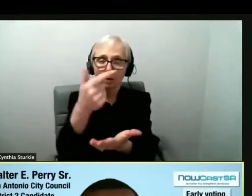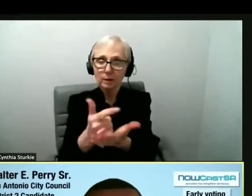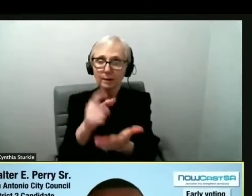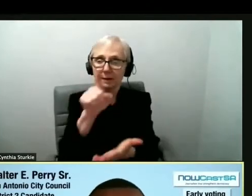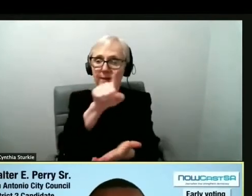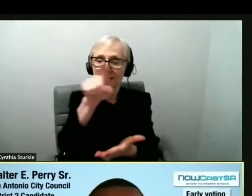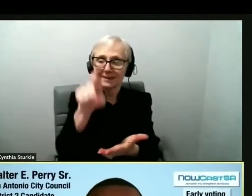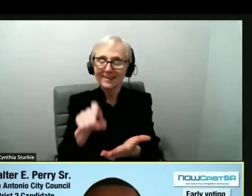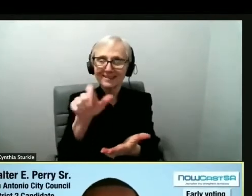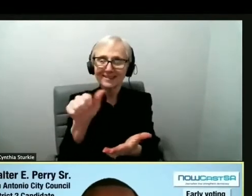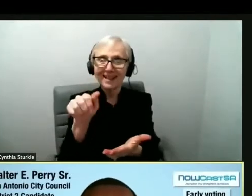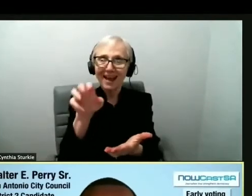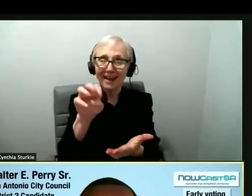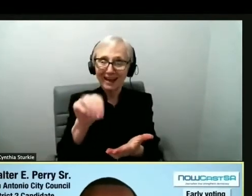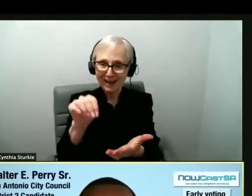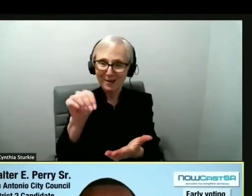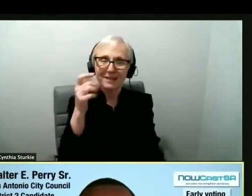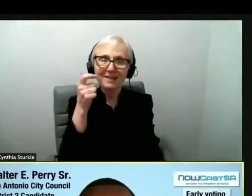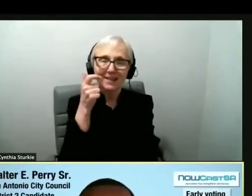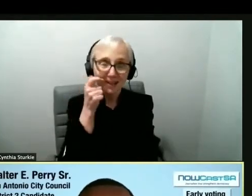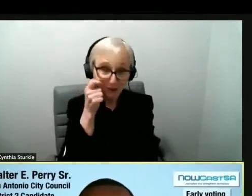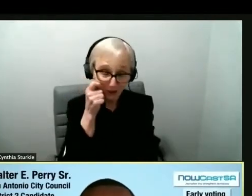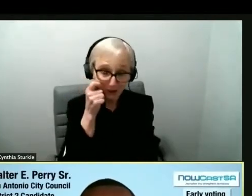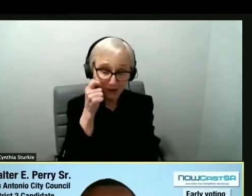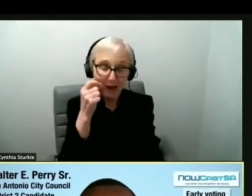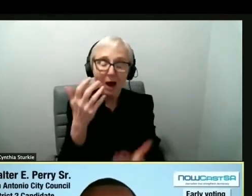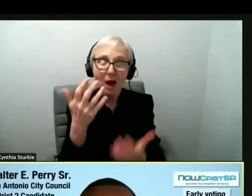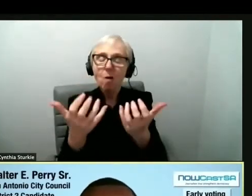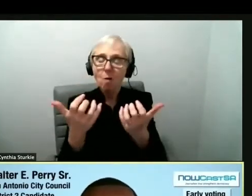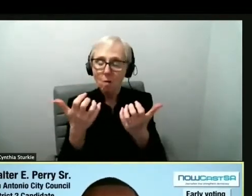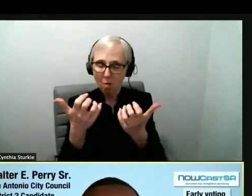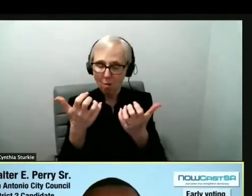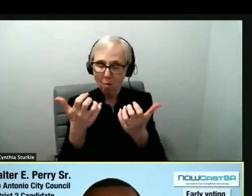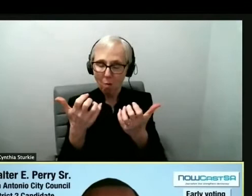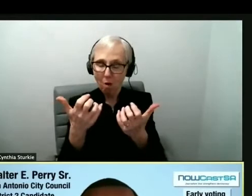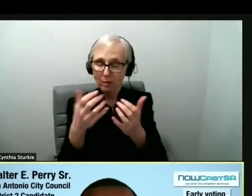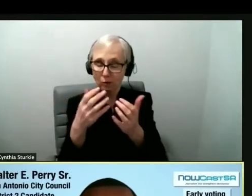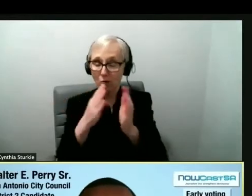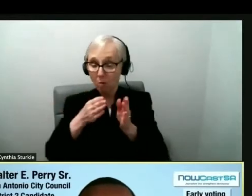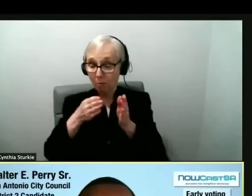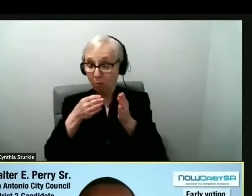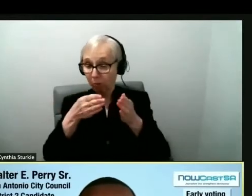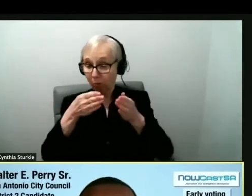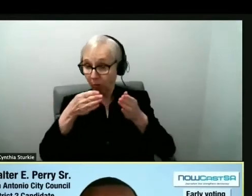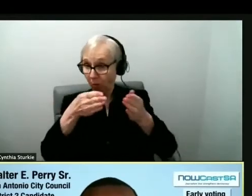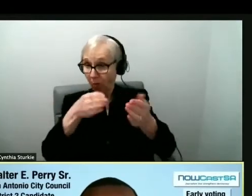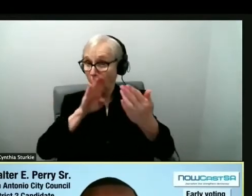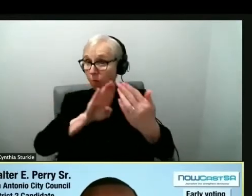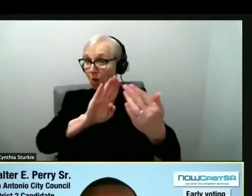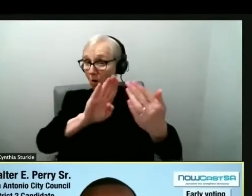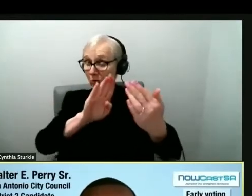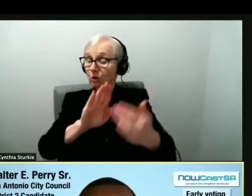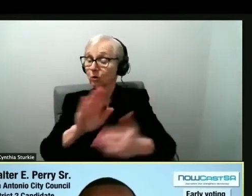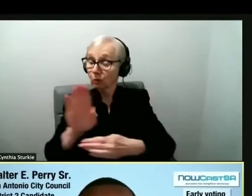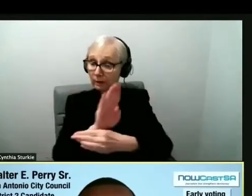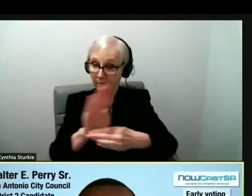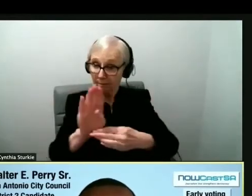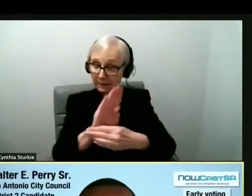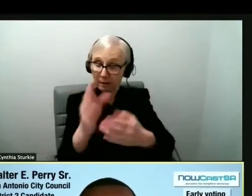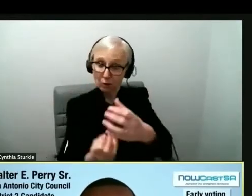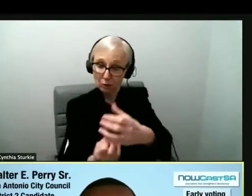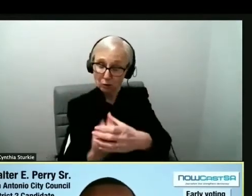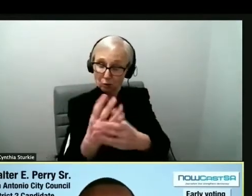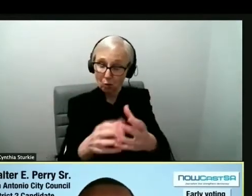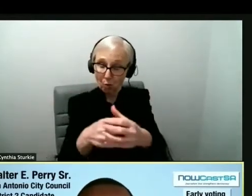A&M San Antonio. And one of the things I want to do is take this district in a business approach. I want to take this growth that we're having right now